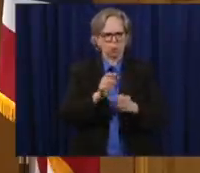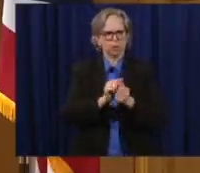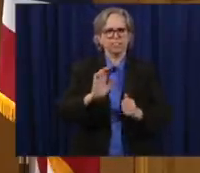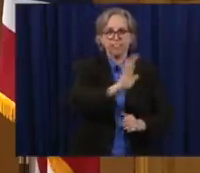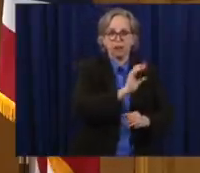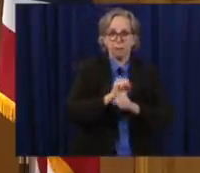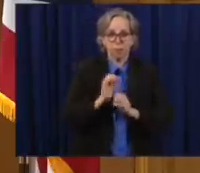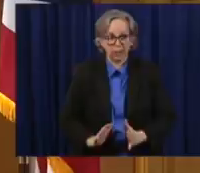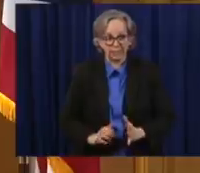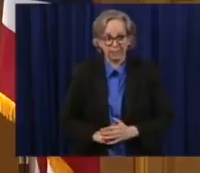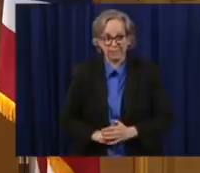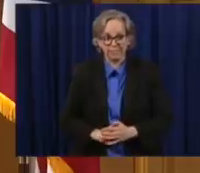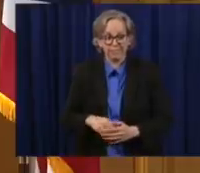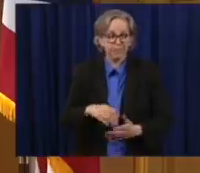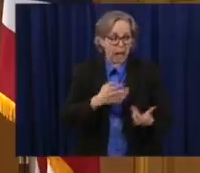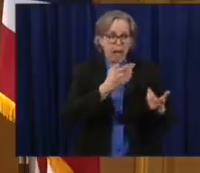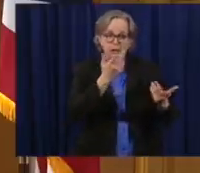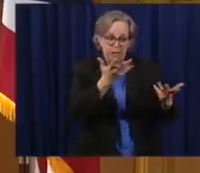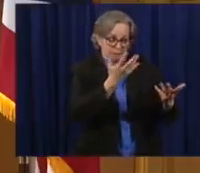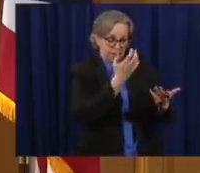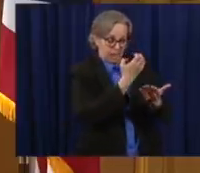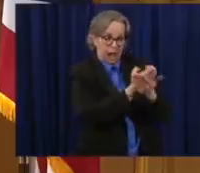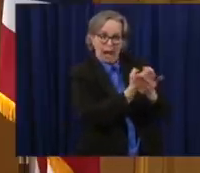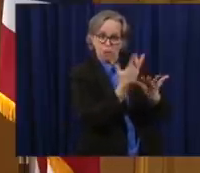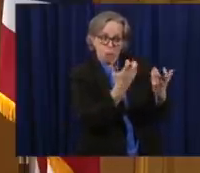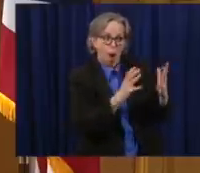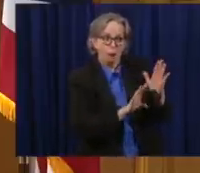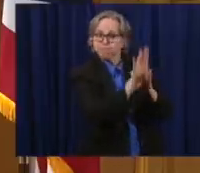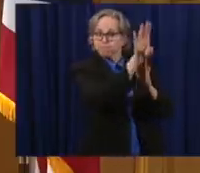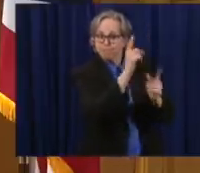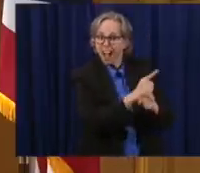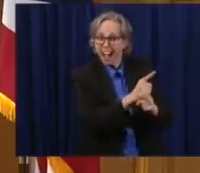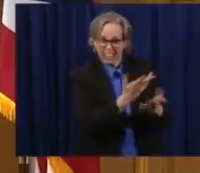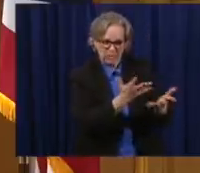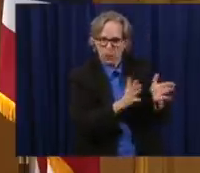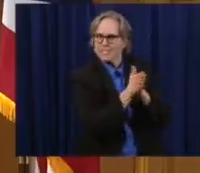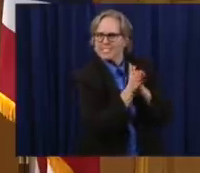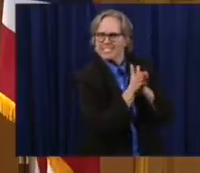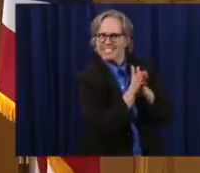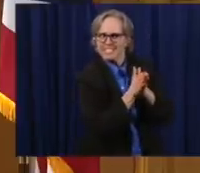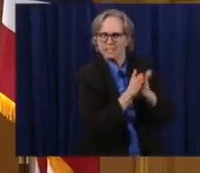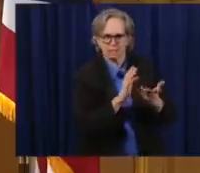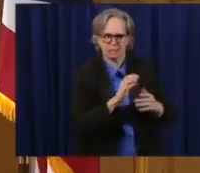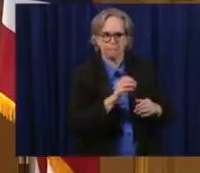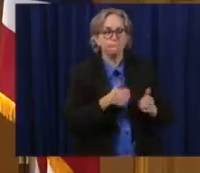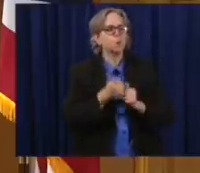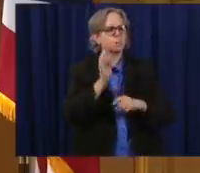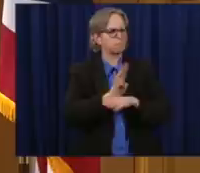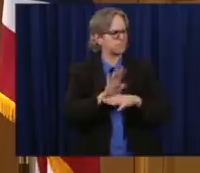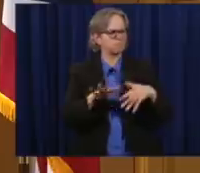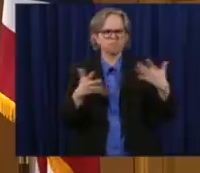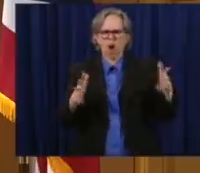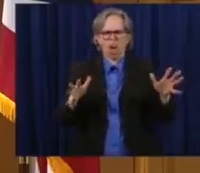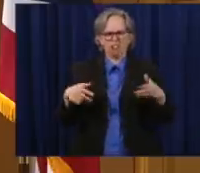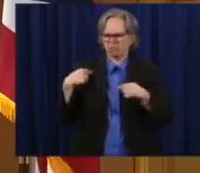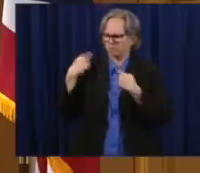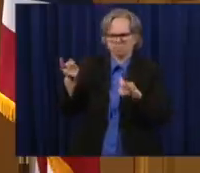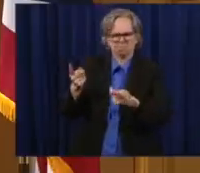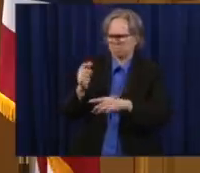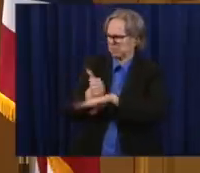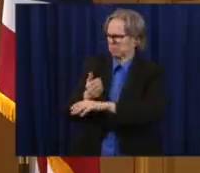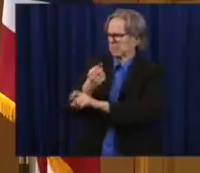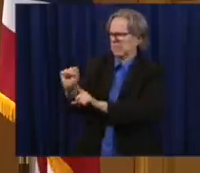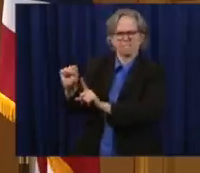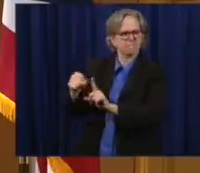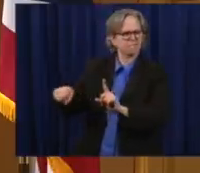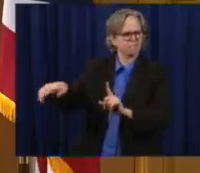essential, and the great job that most of them have done. There's no reason to think that our businesses cannot do the same thing.